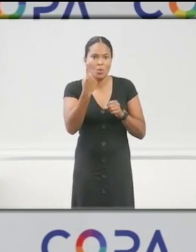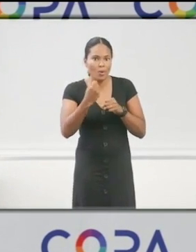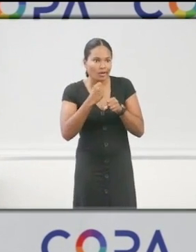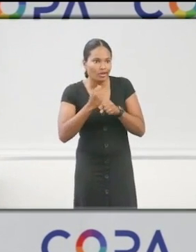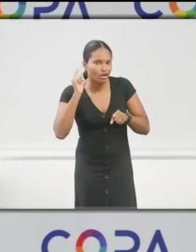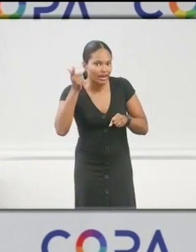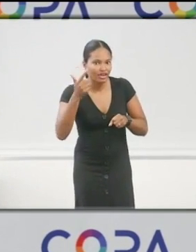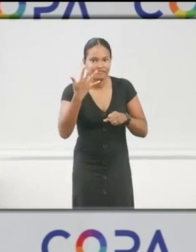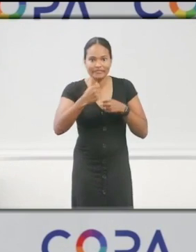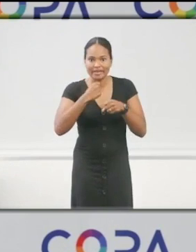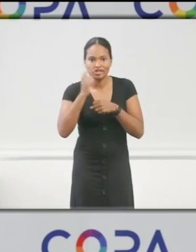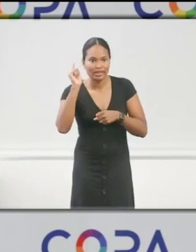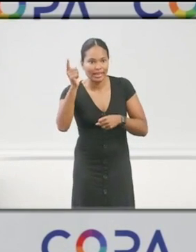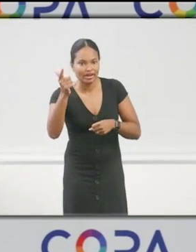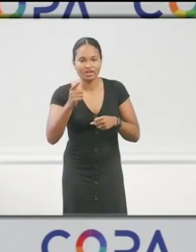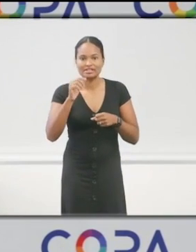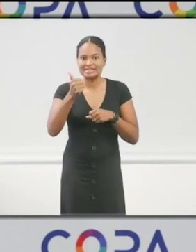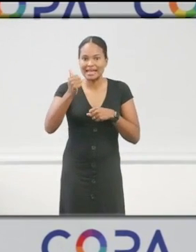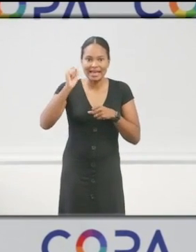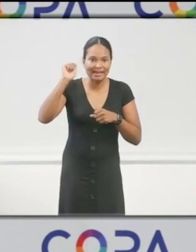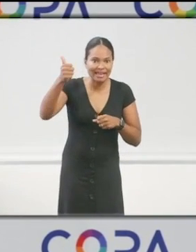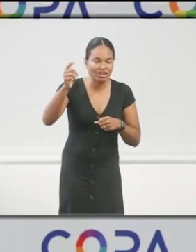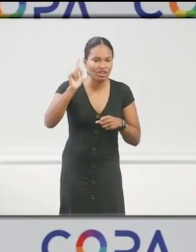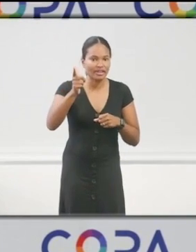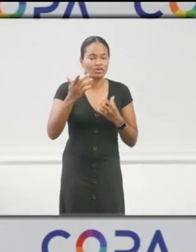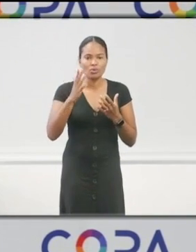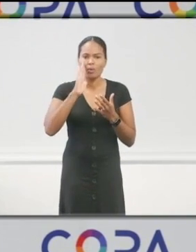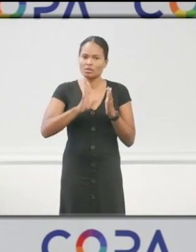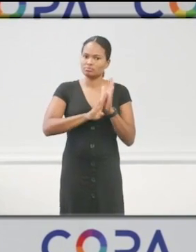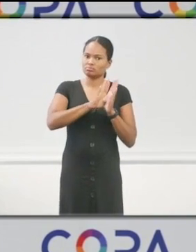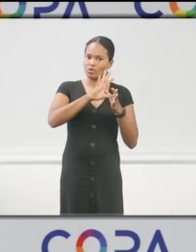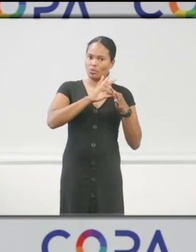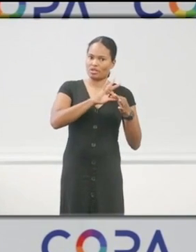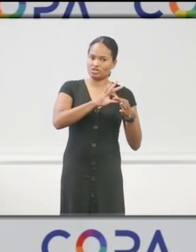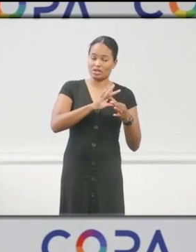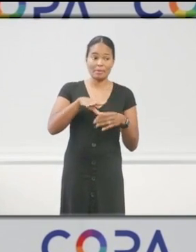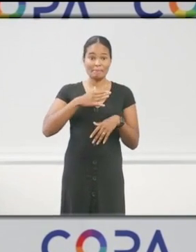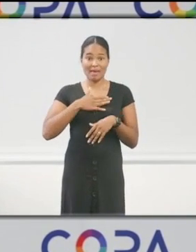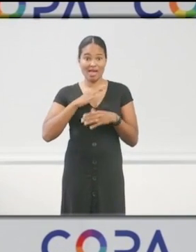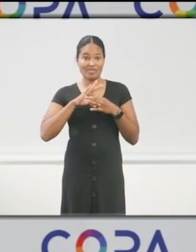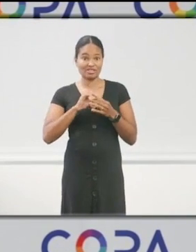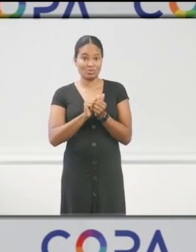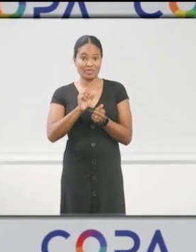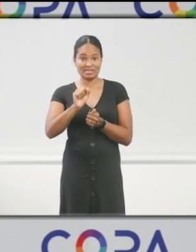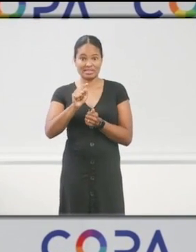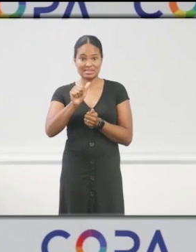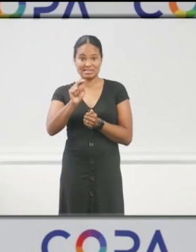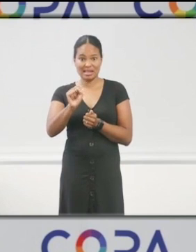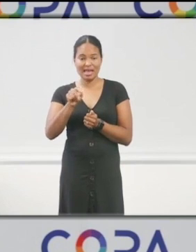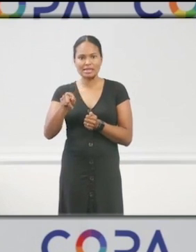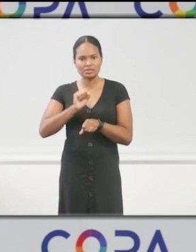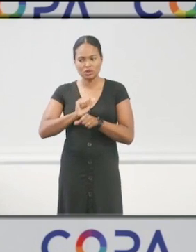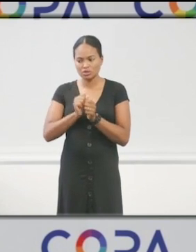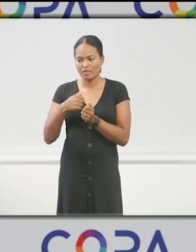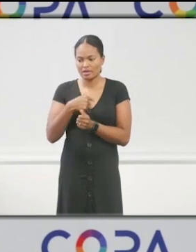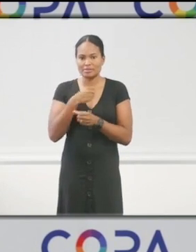10 years from now, you've built those relationships. The relationship I have with Stan. Stan's been working with us for many years